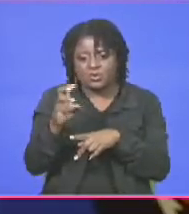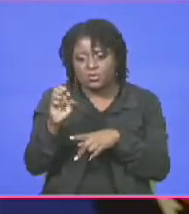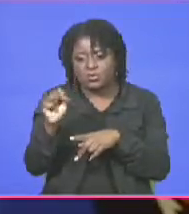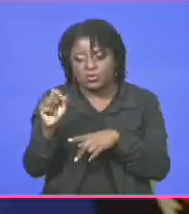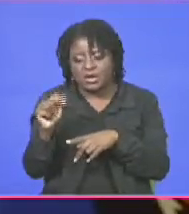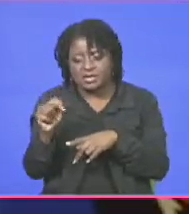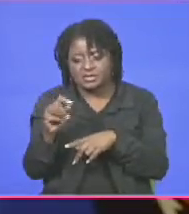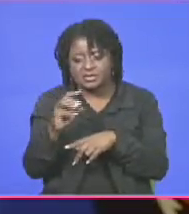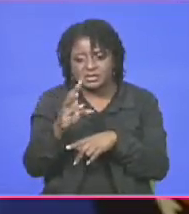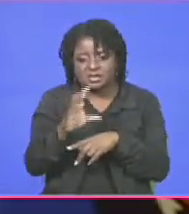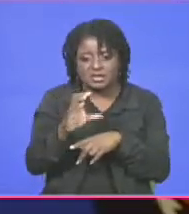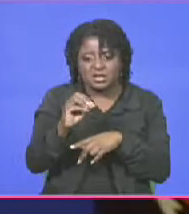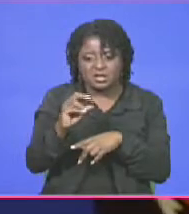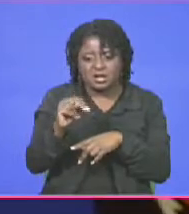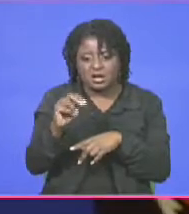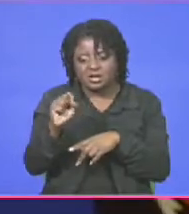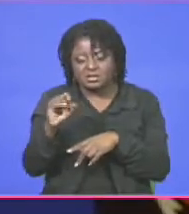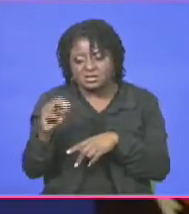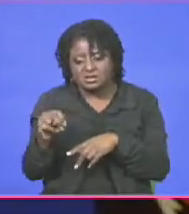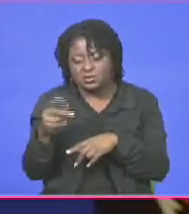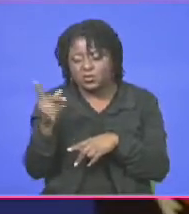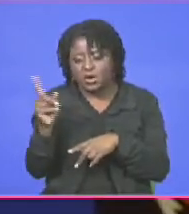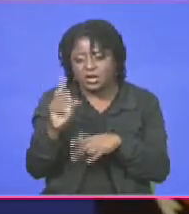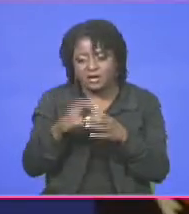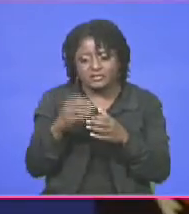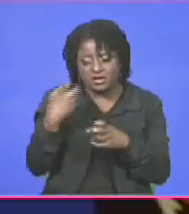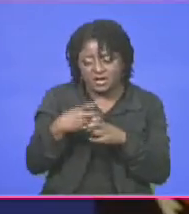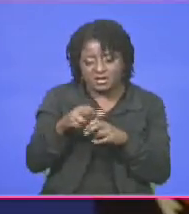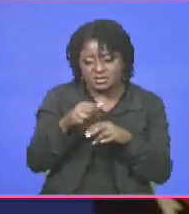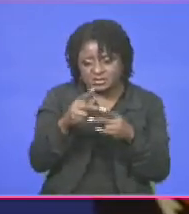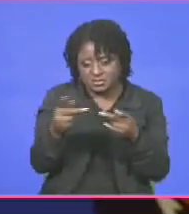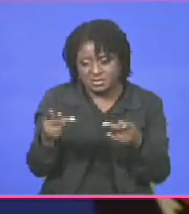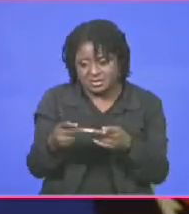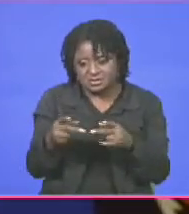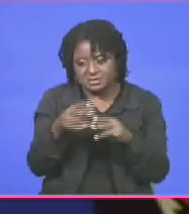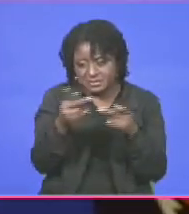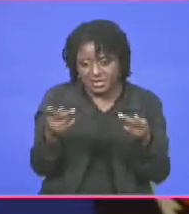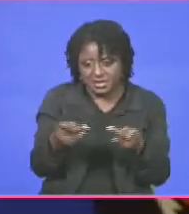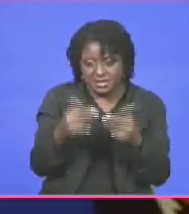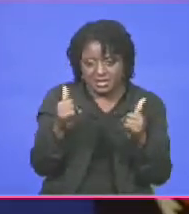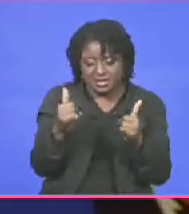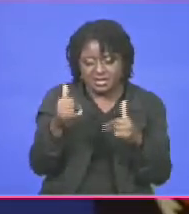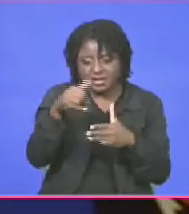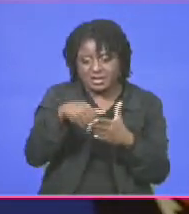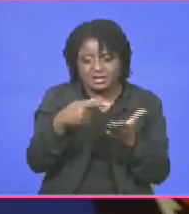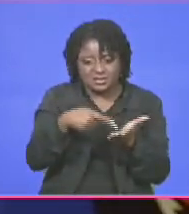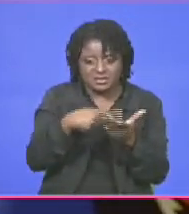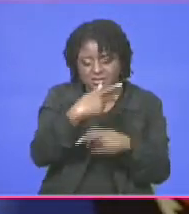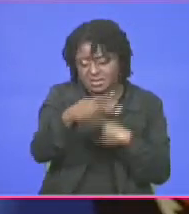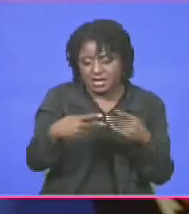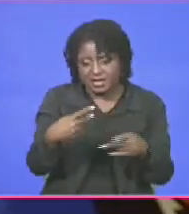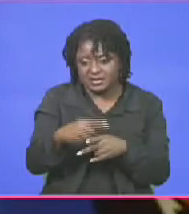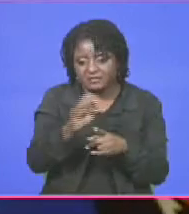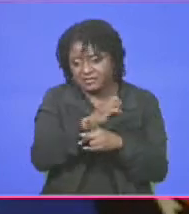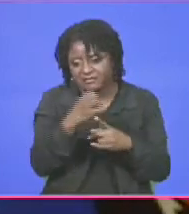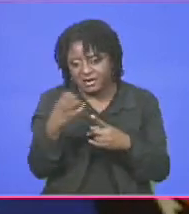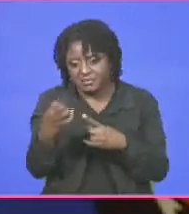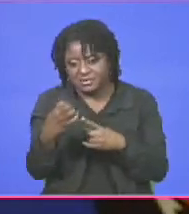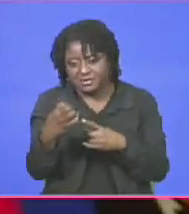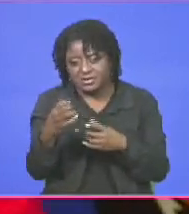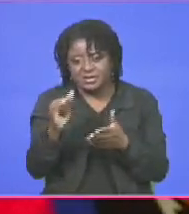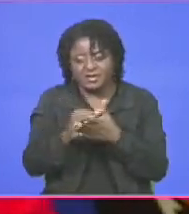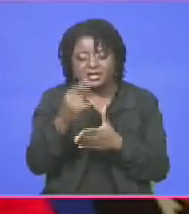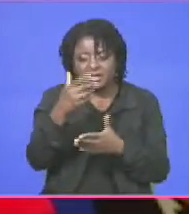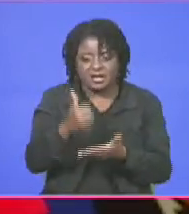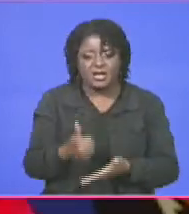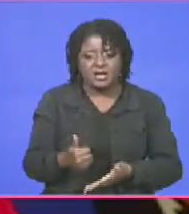of the tougher places in the country to play. But playing in this kind of environment, this kind of stage against those kind of teams, that's what